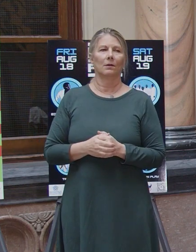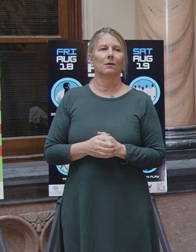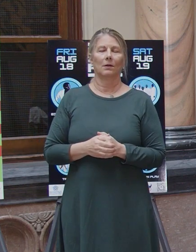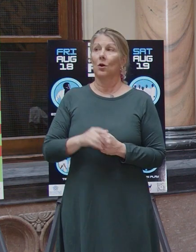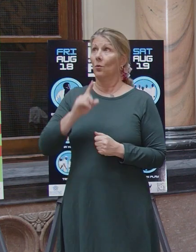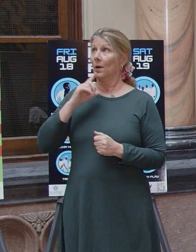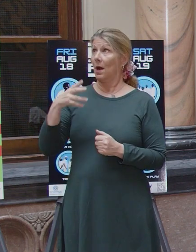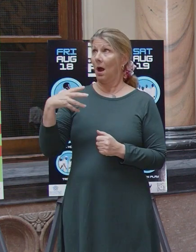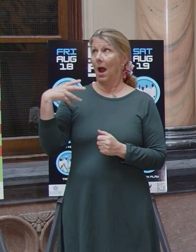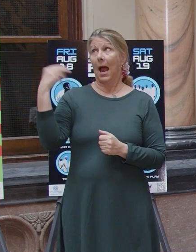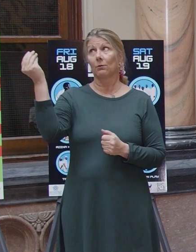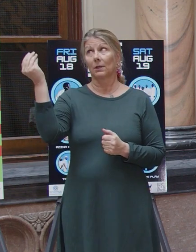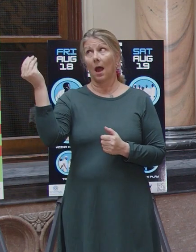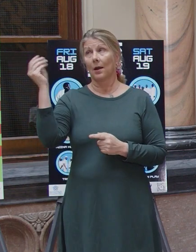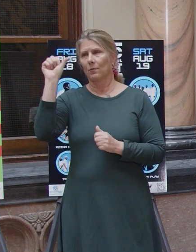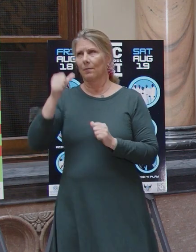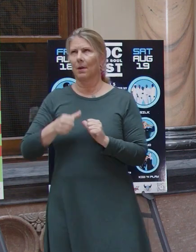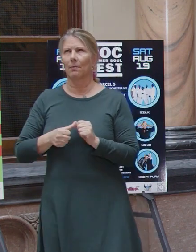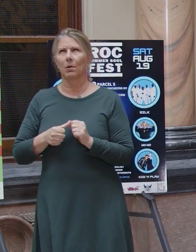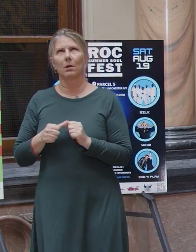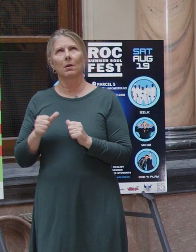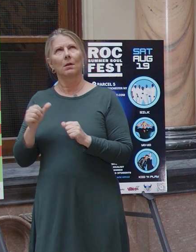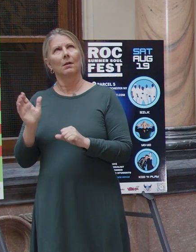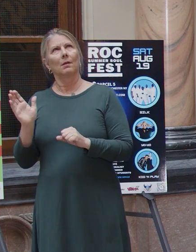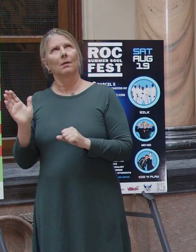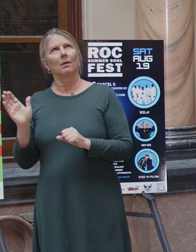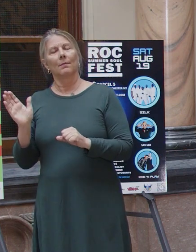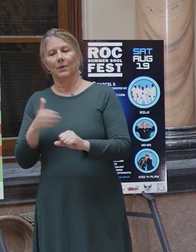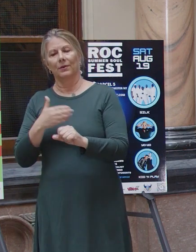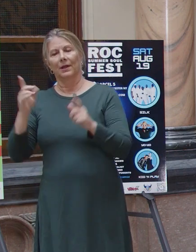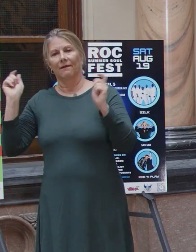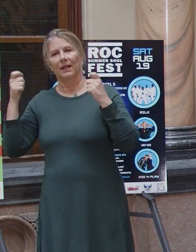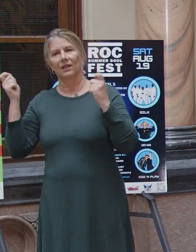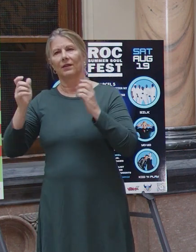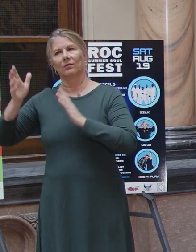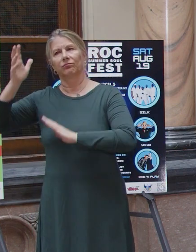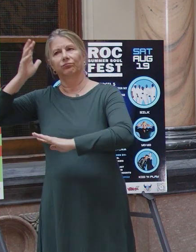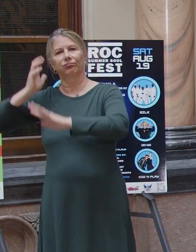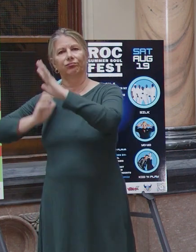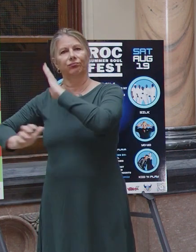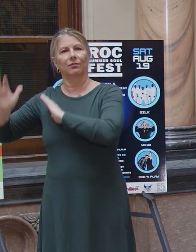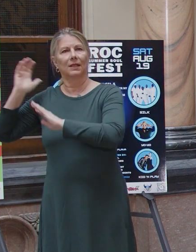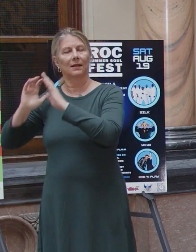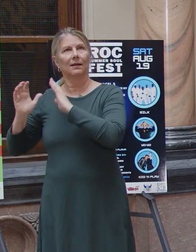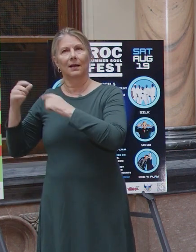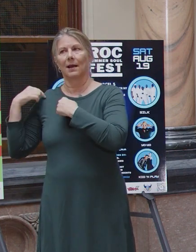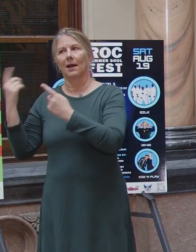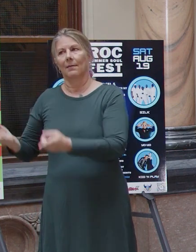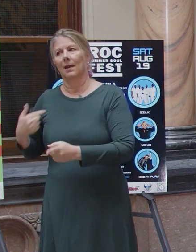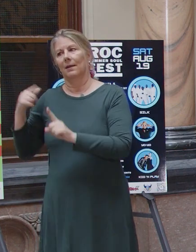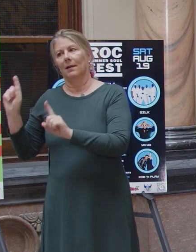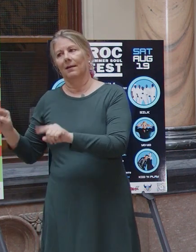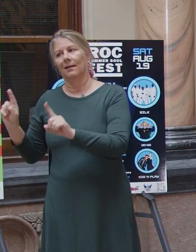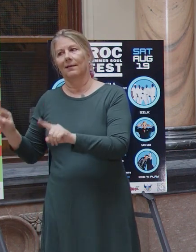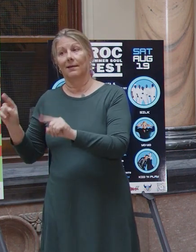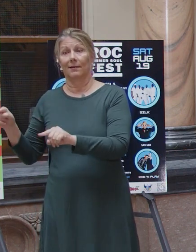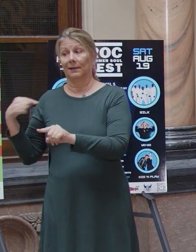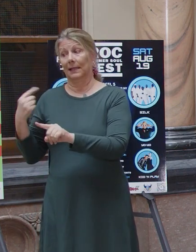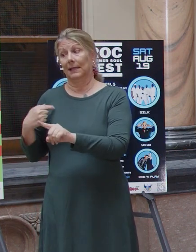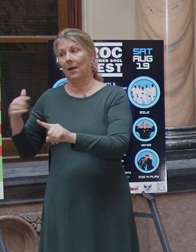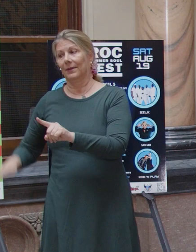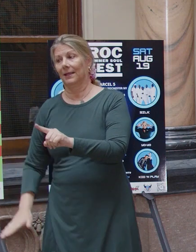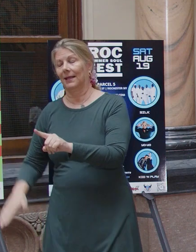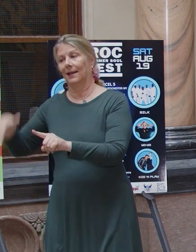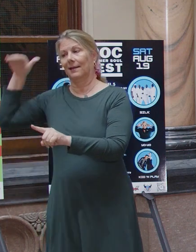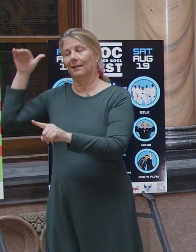back to the festival roots. If you remember Music Fest of lore of back in the day, and I've been to probably almost all of them since I was a kid, back when Bill